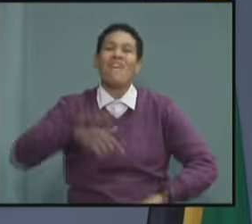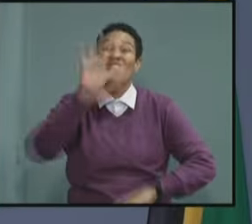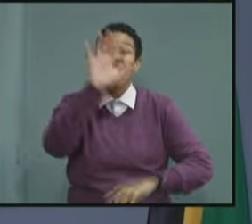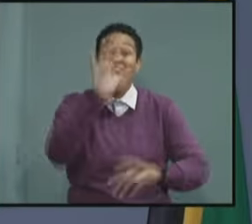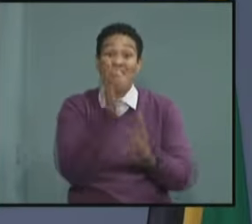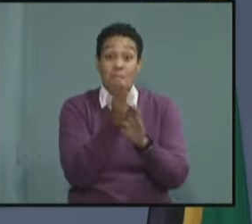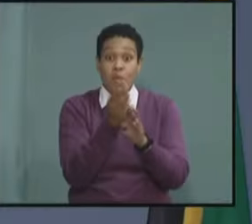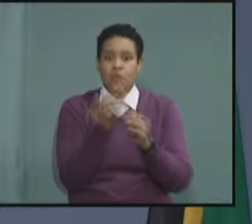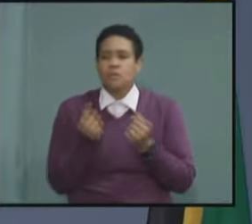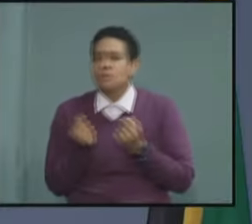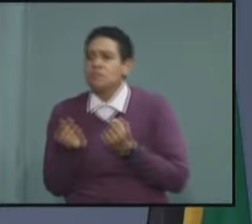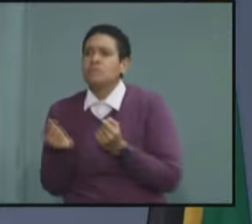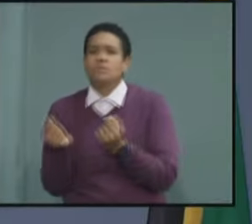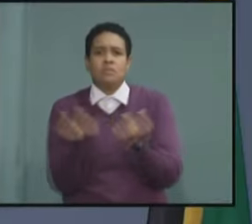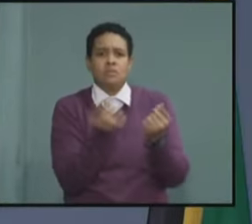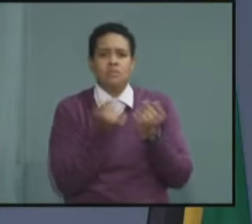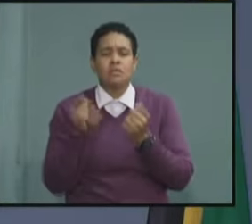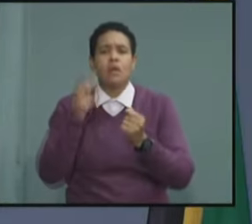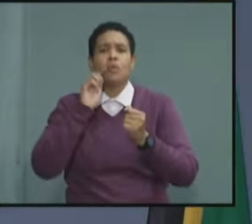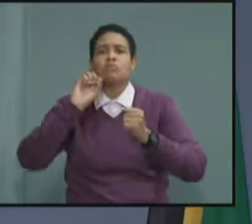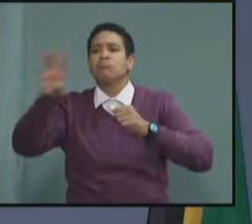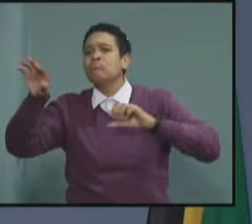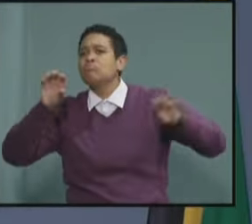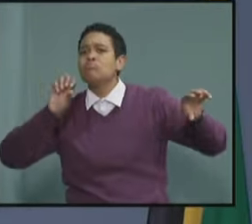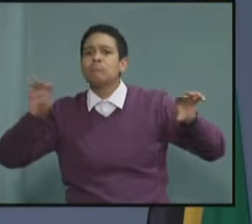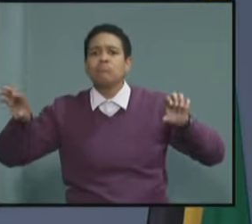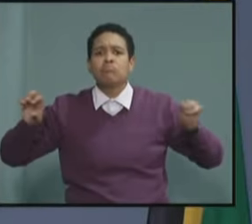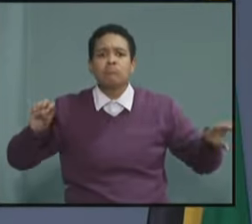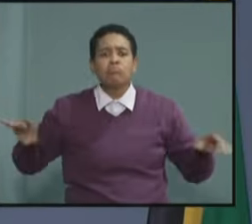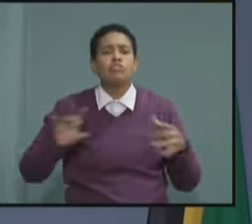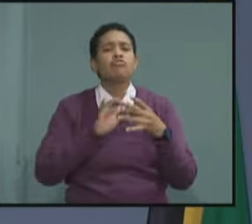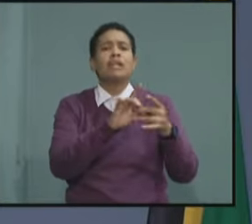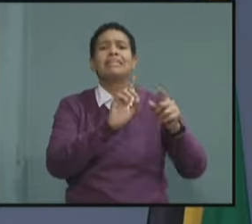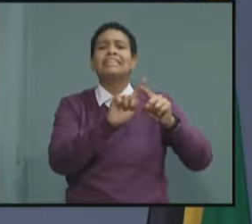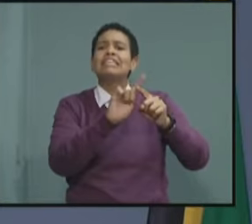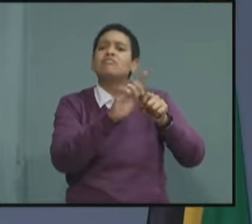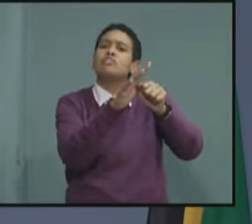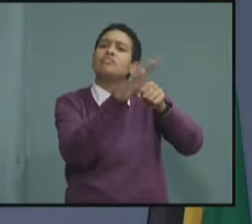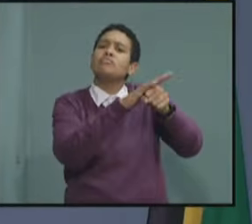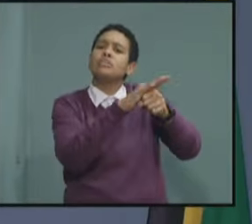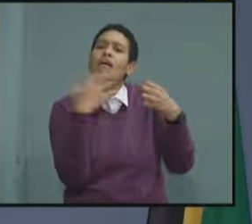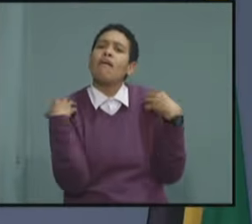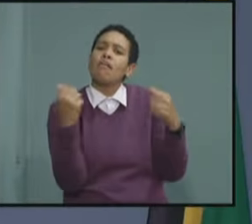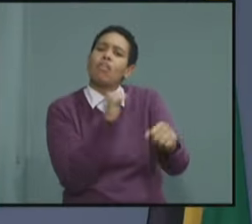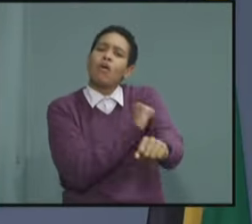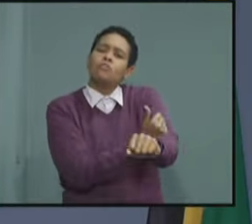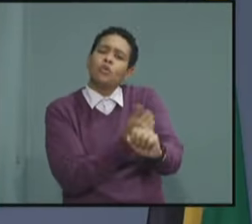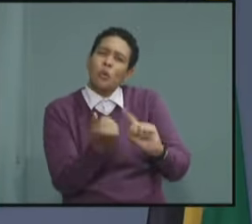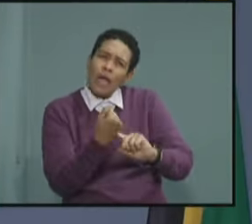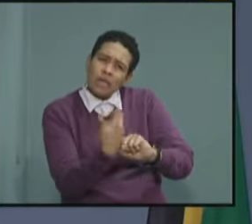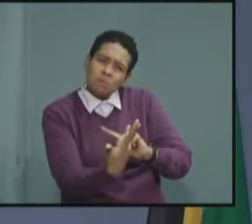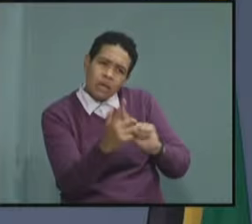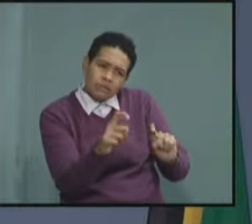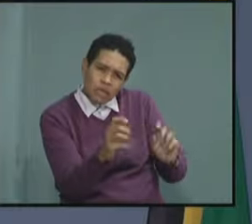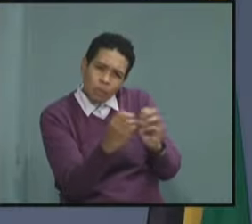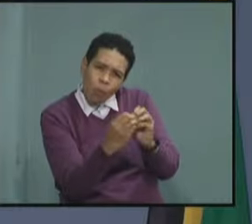and those units are going to be deployed in the respective regional authorities to expand the collection of samples for